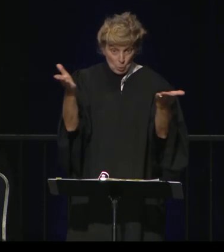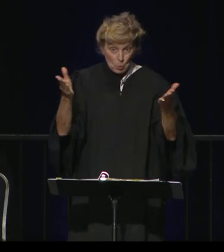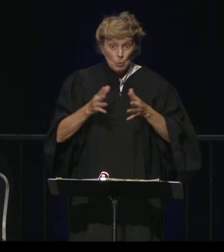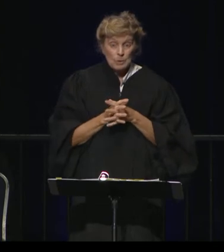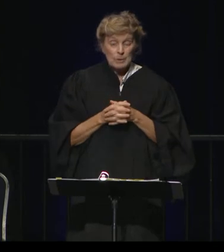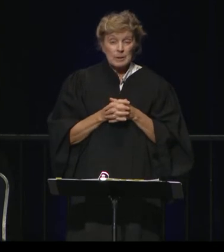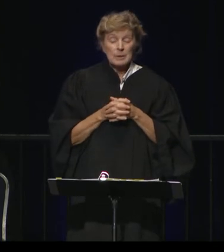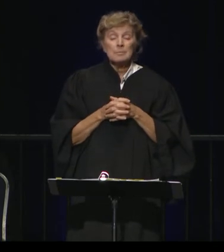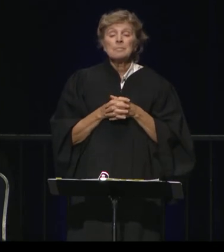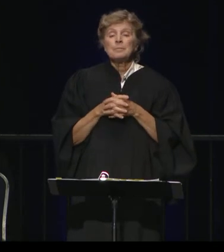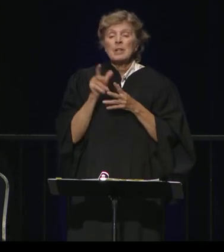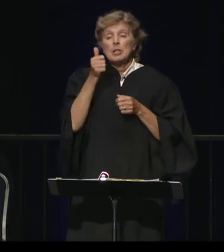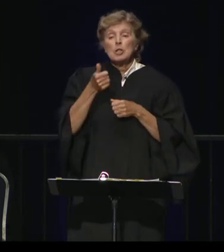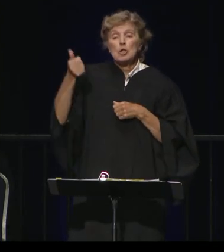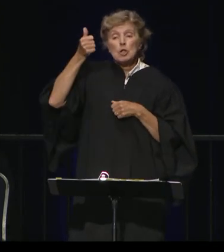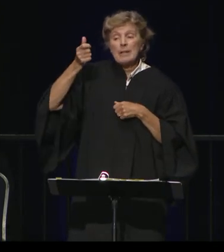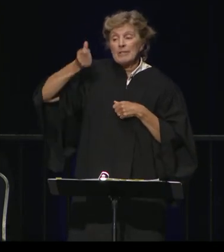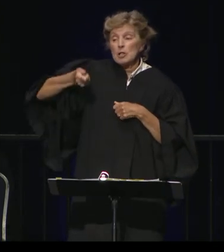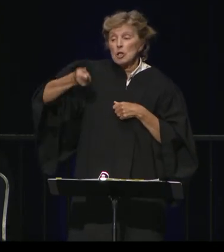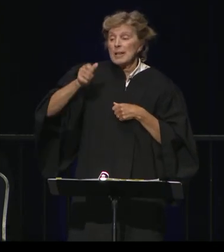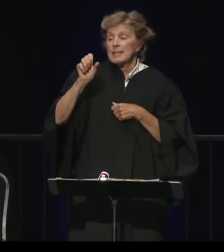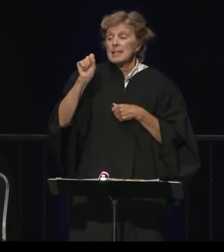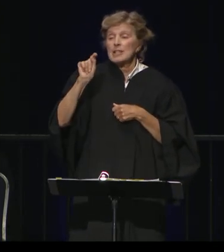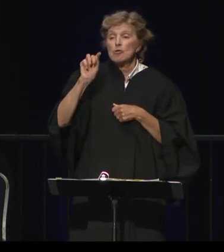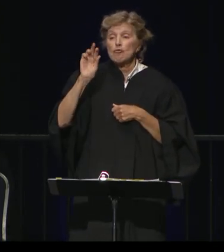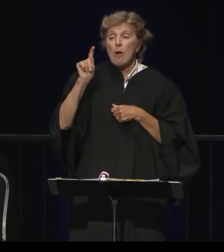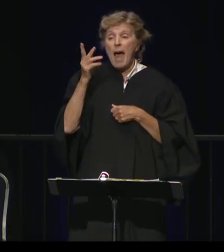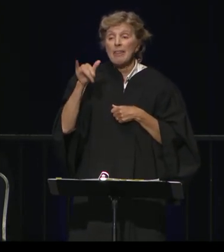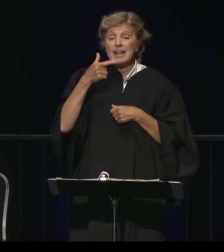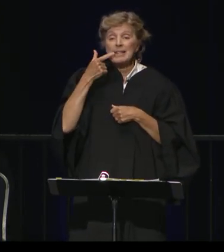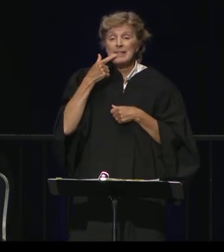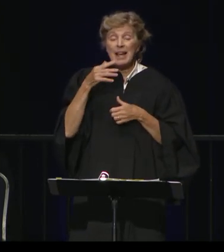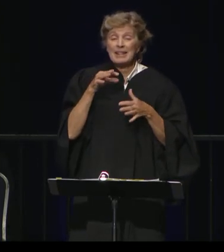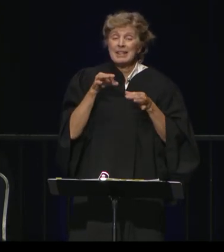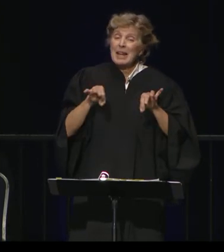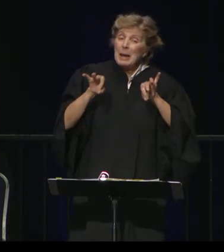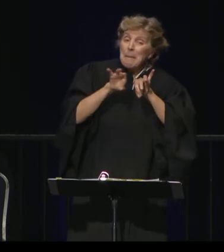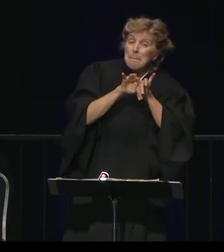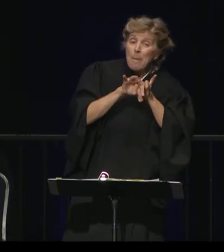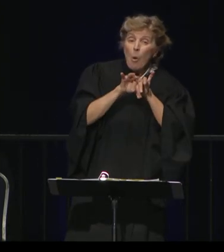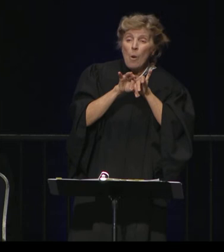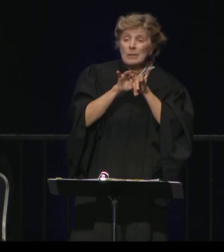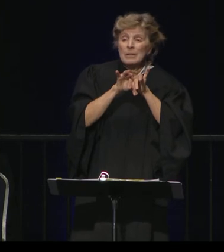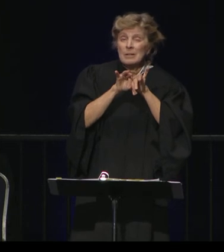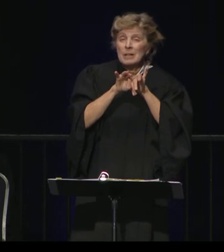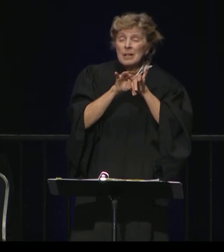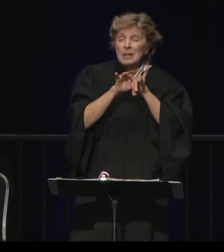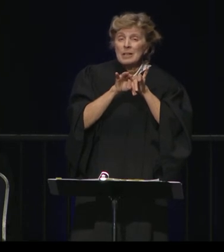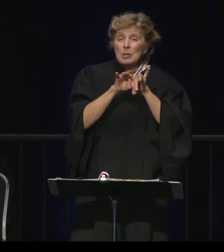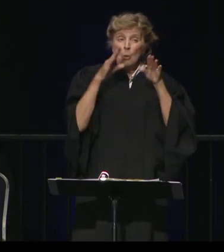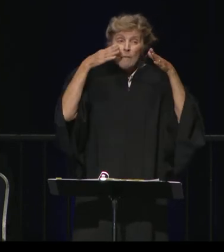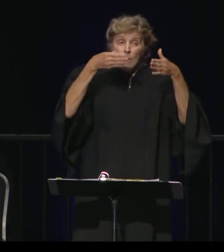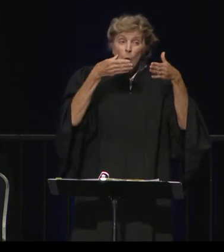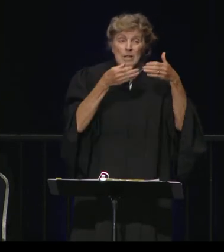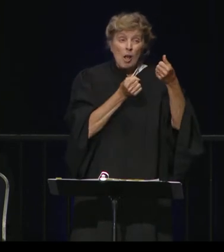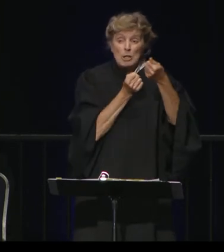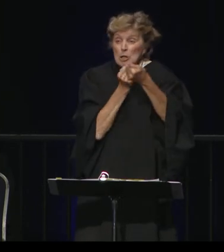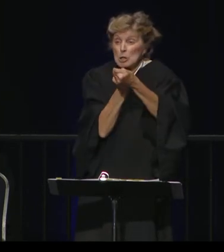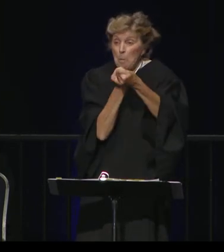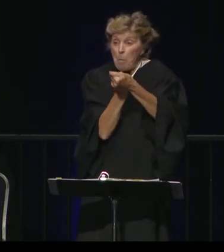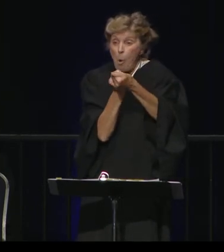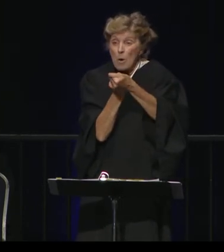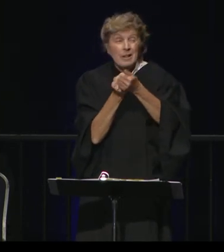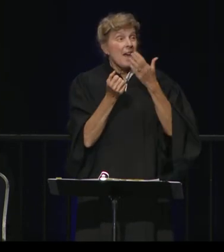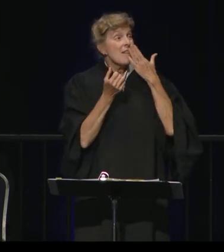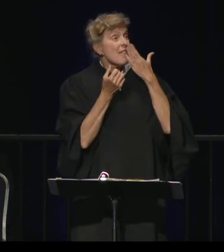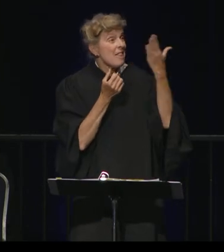As we heard from Chief Justice Strathy, it's so important to rely on those places of support that we have. So thank you to all the friends